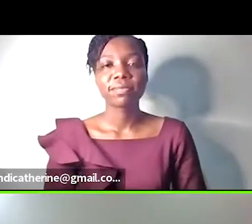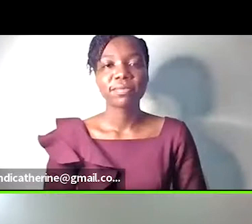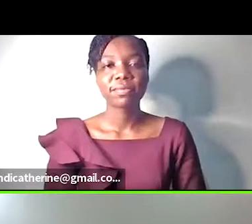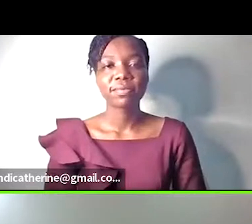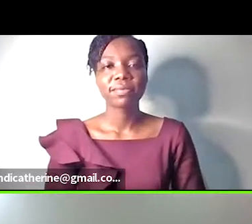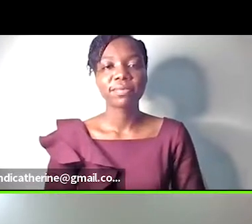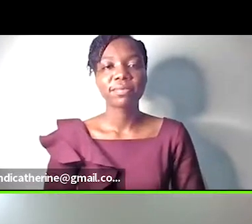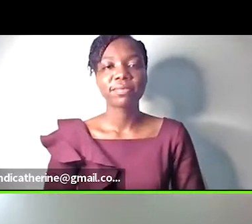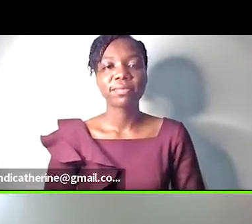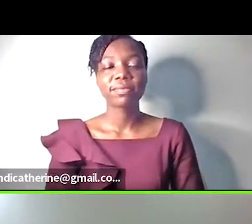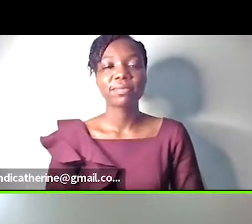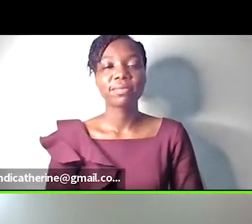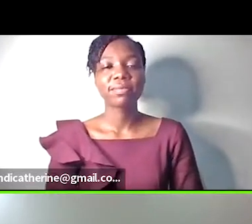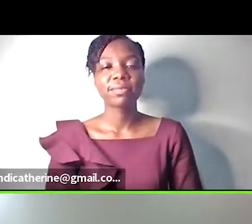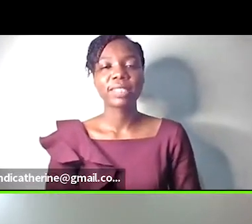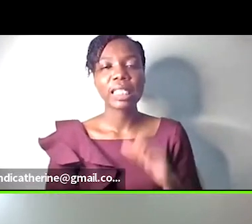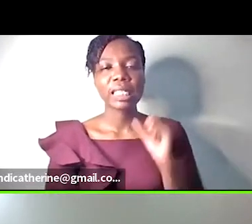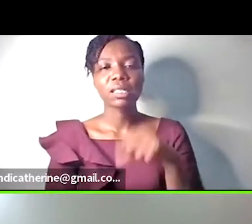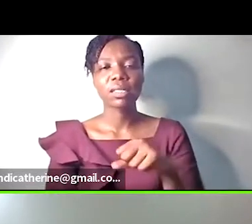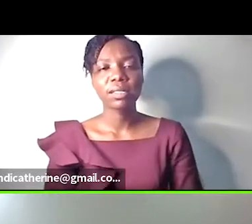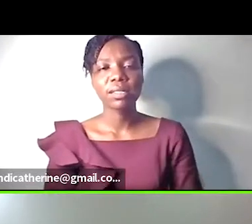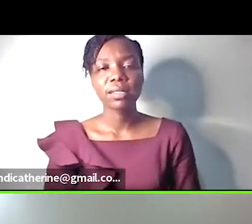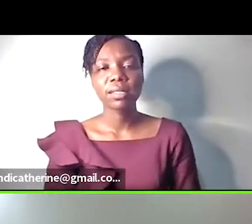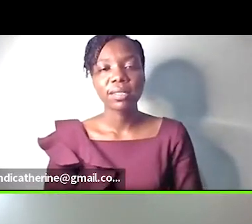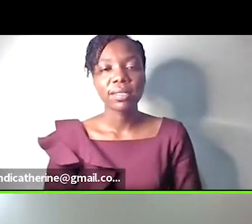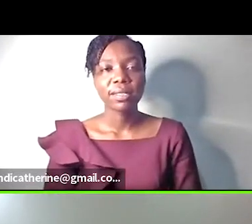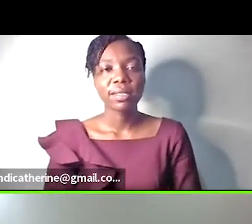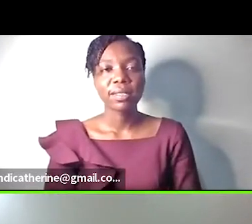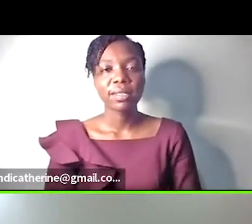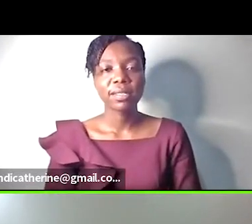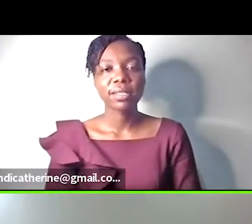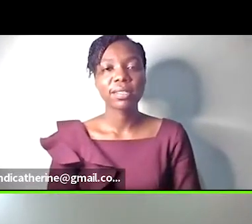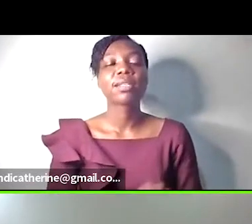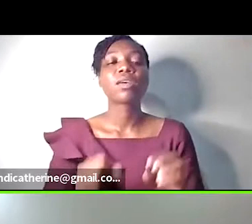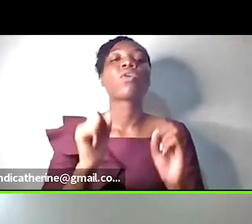Yes, I can. Yes, I can. Yes, I can. Okay. I'm Judith.